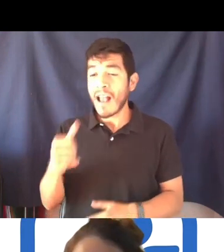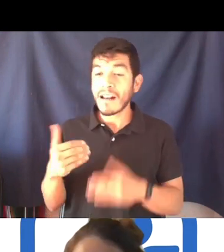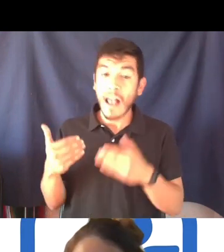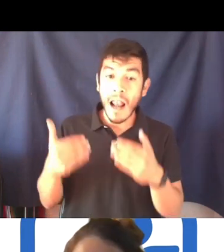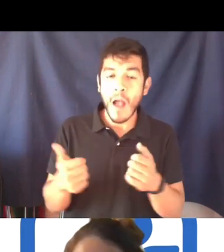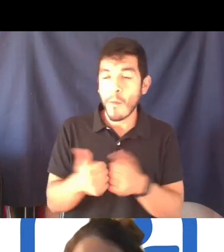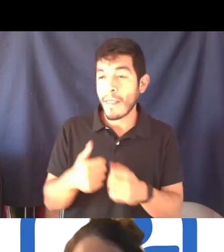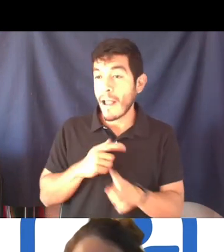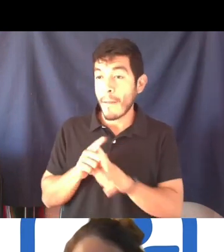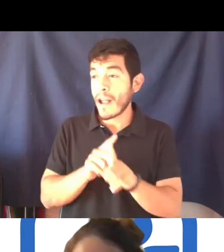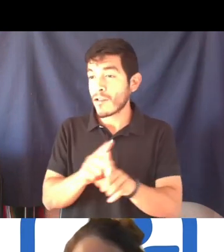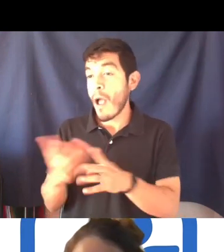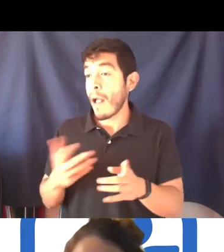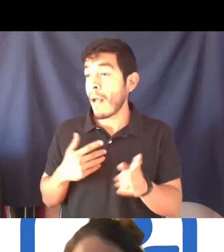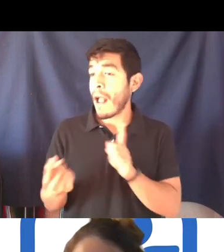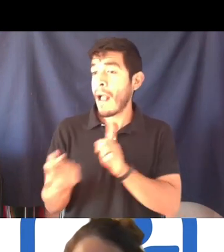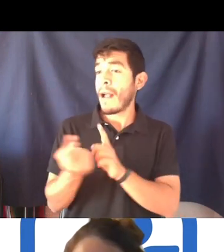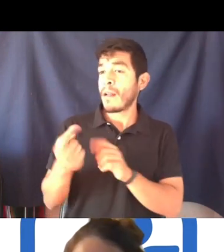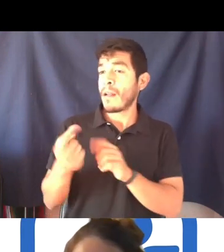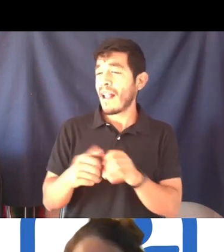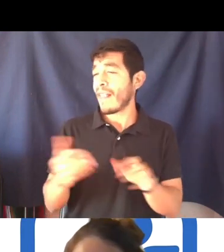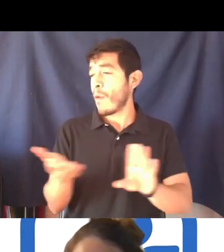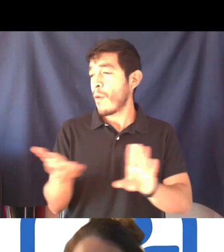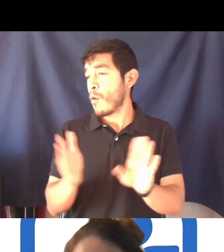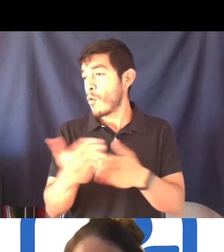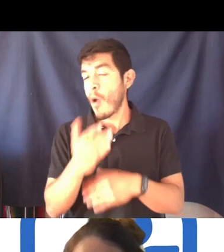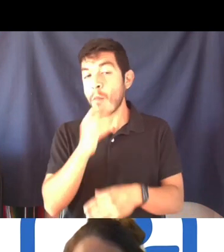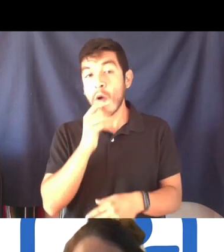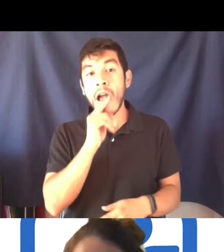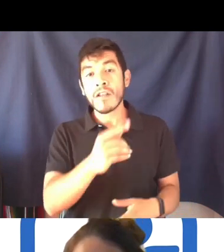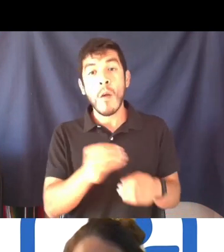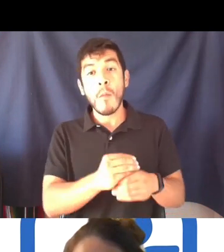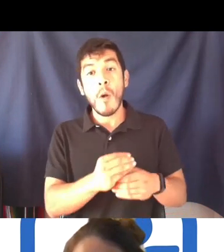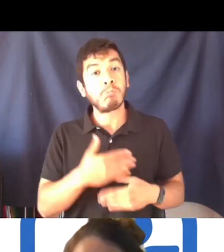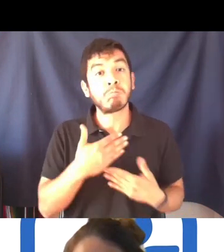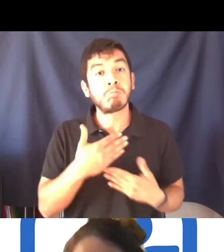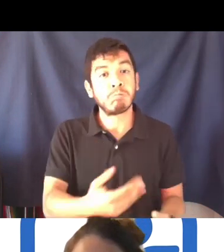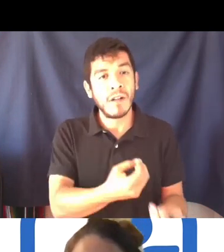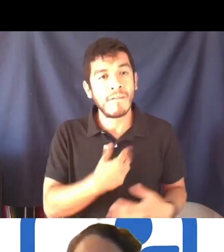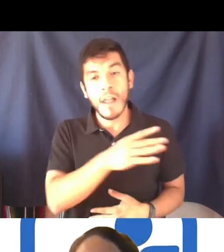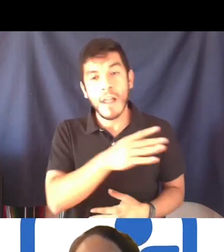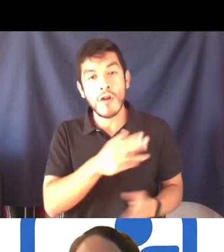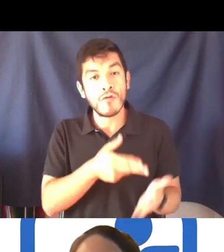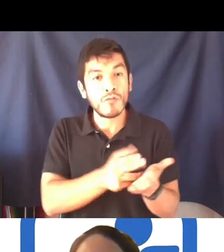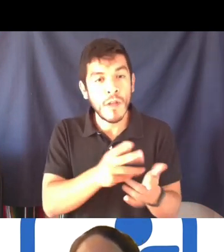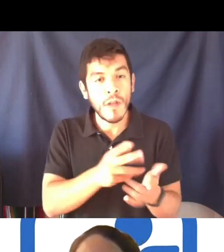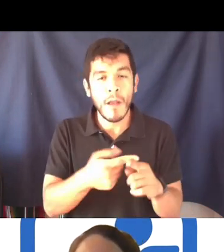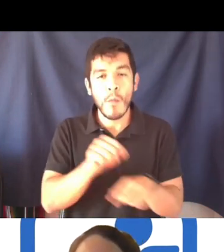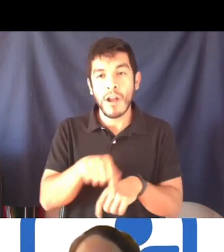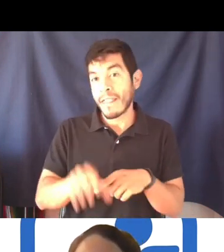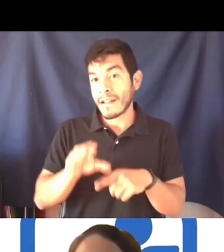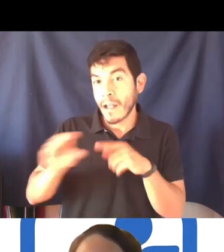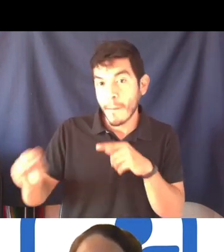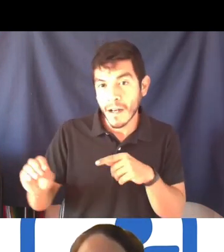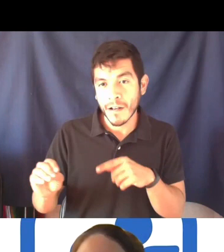mentor, maybe I met someone in the break room who was actually willing to give me, the real truth about working at this company, those